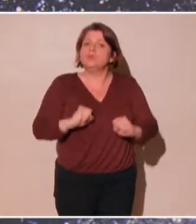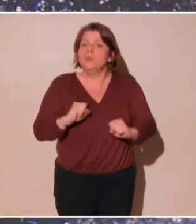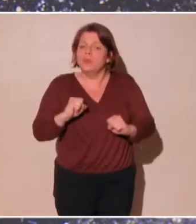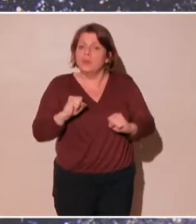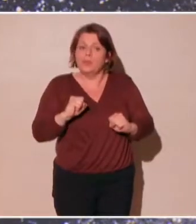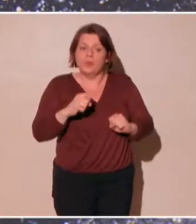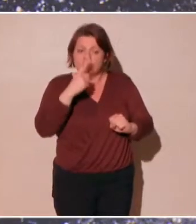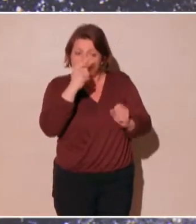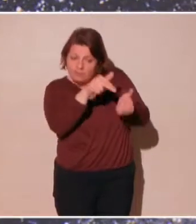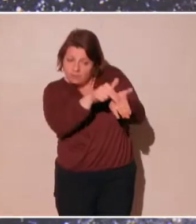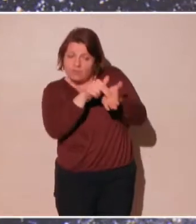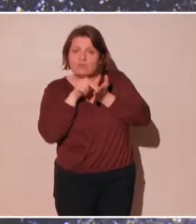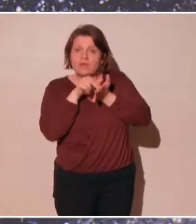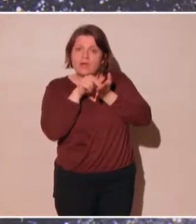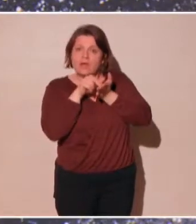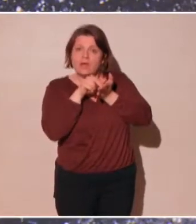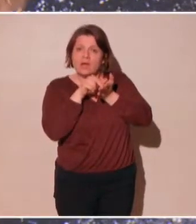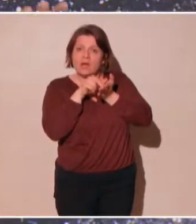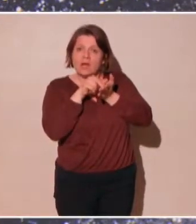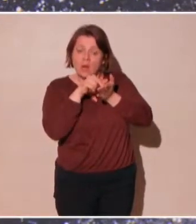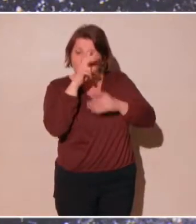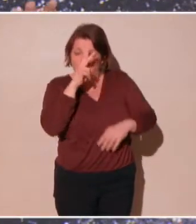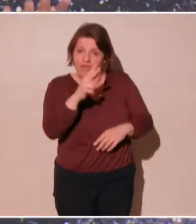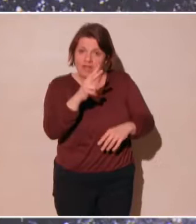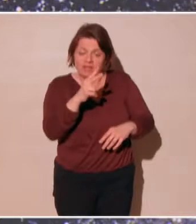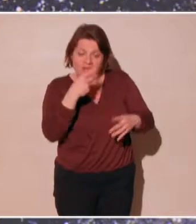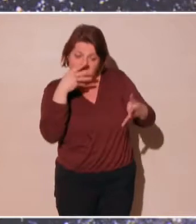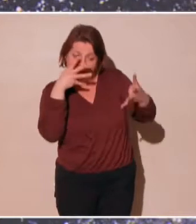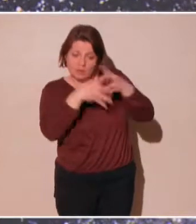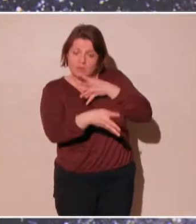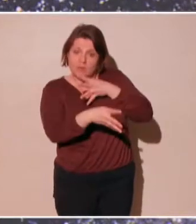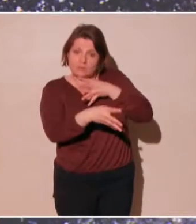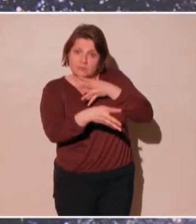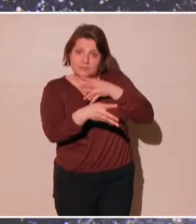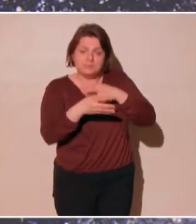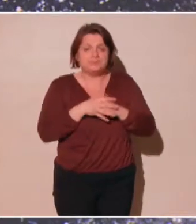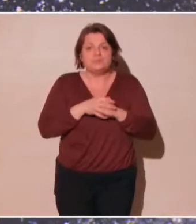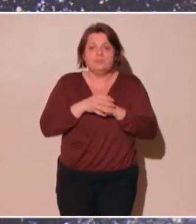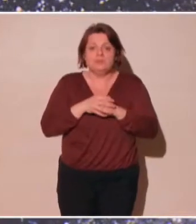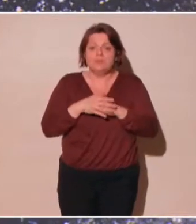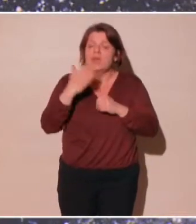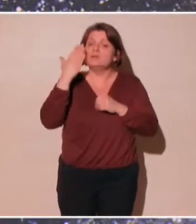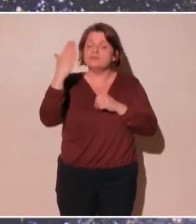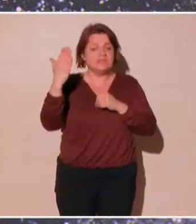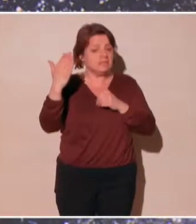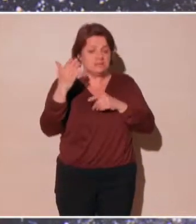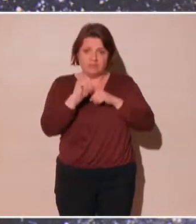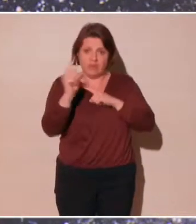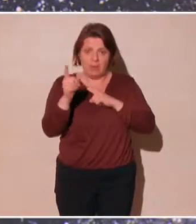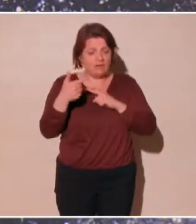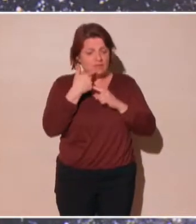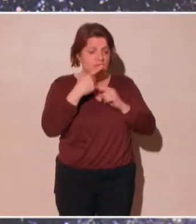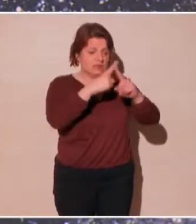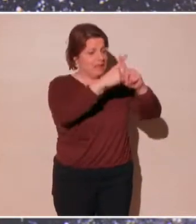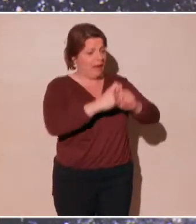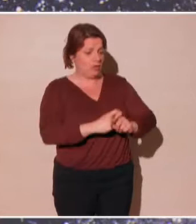this algorithm is transparent, fully transparent, and you need to make sure that there is space for a debate around these rules.